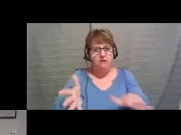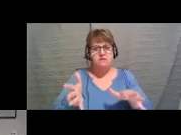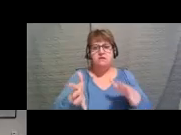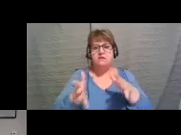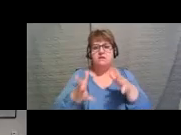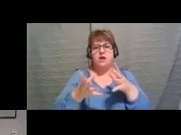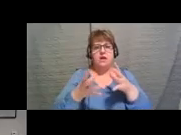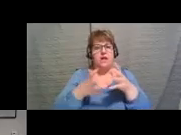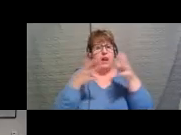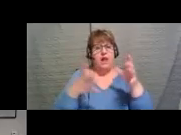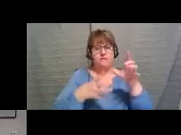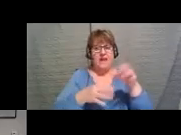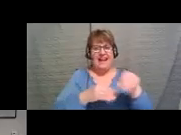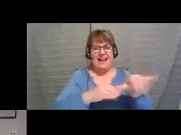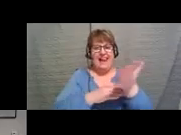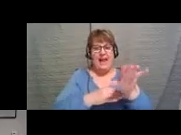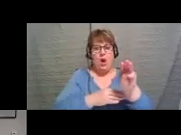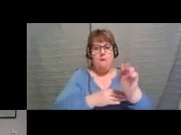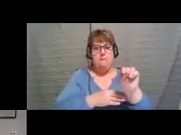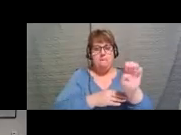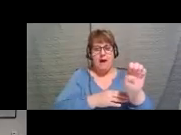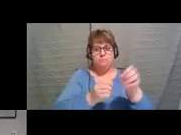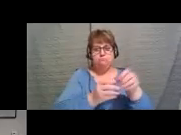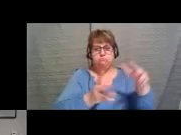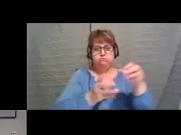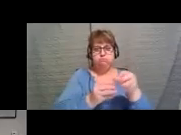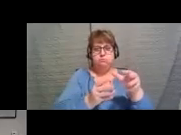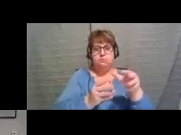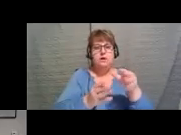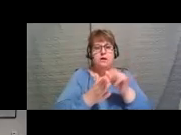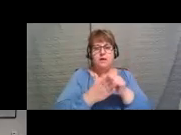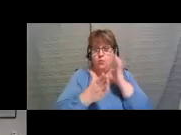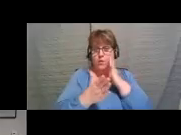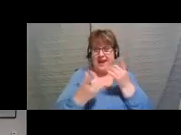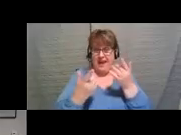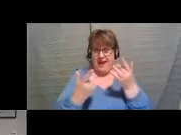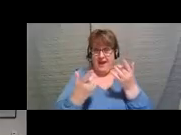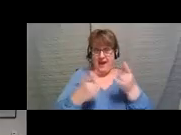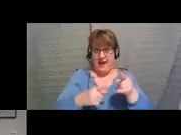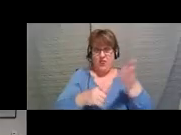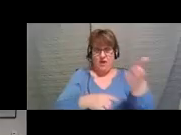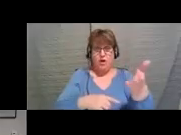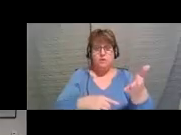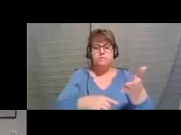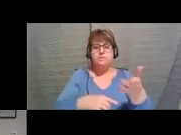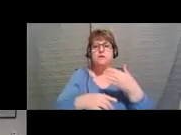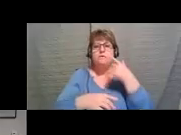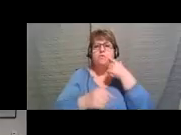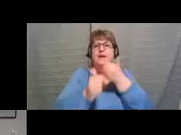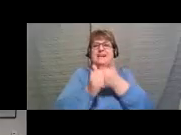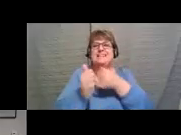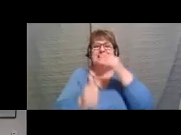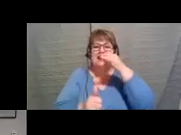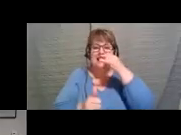per capita than any other nation in the world. For every one of these children, there were 11 landmines